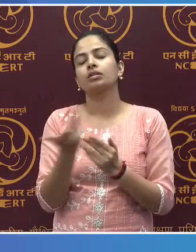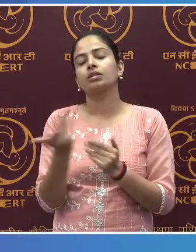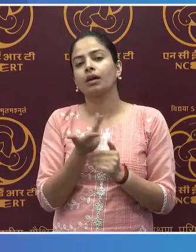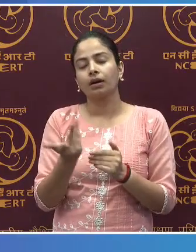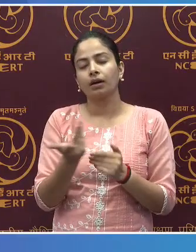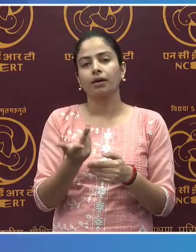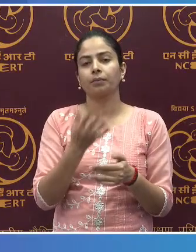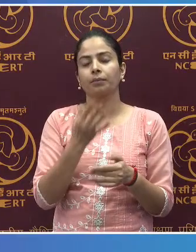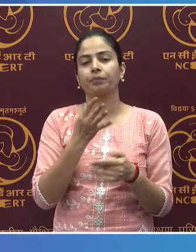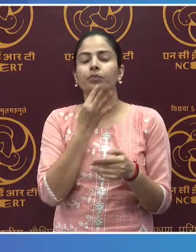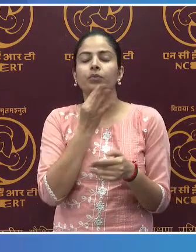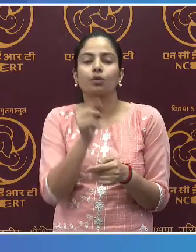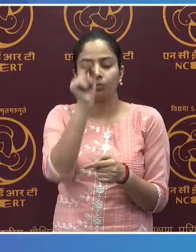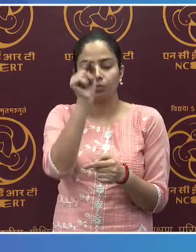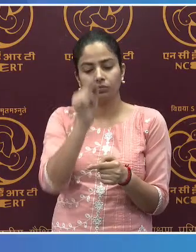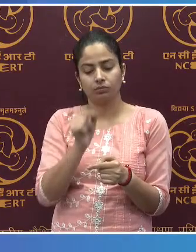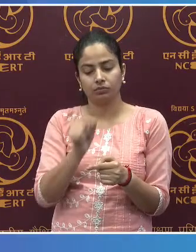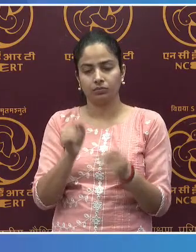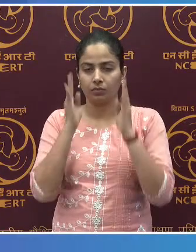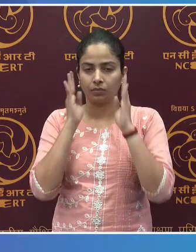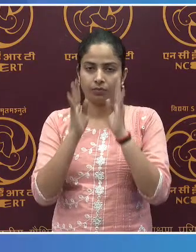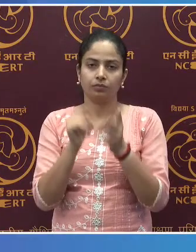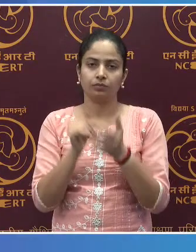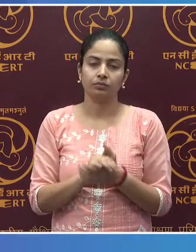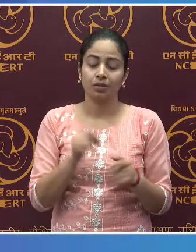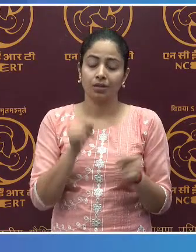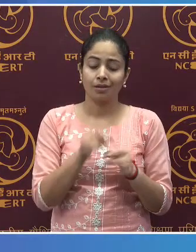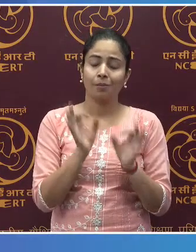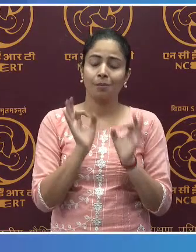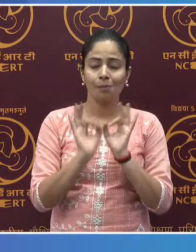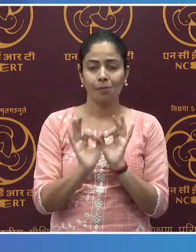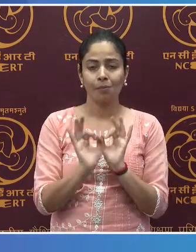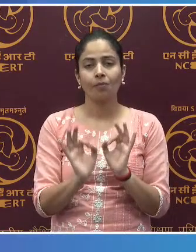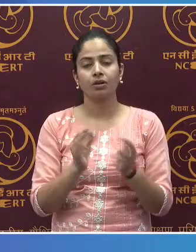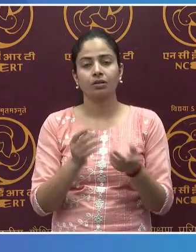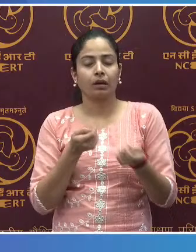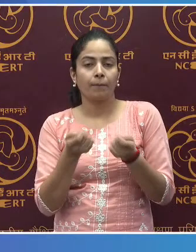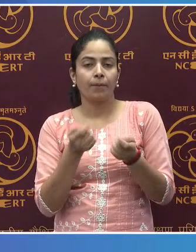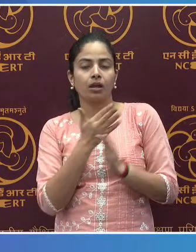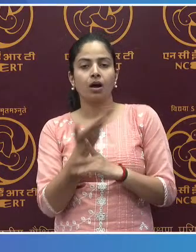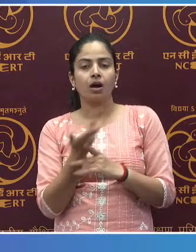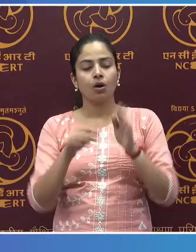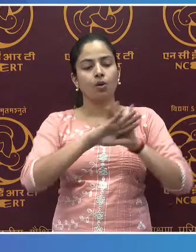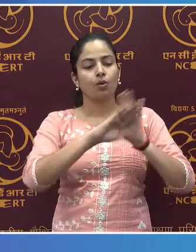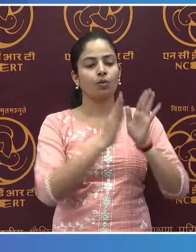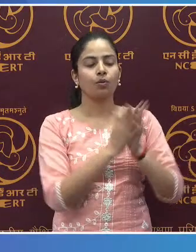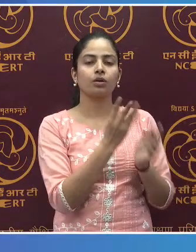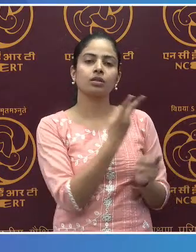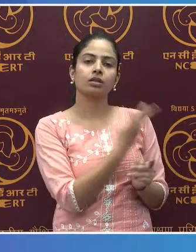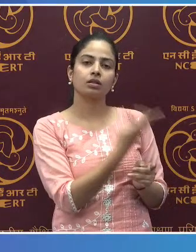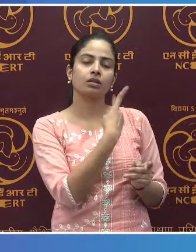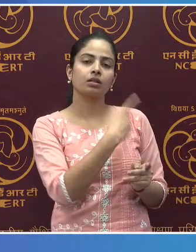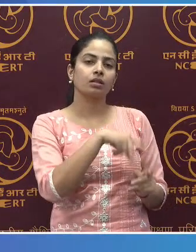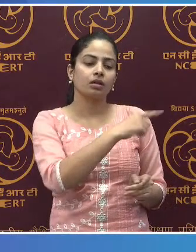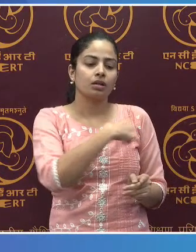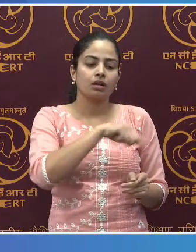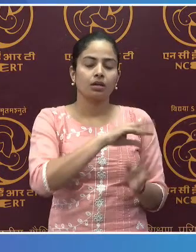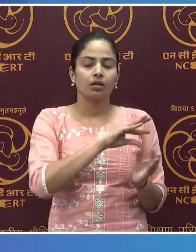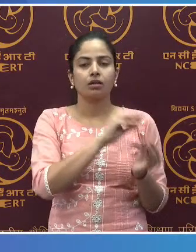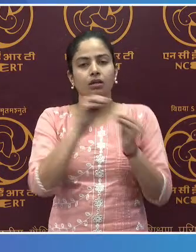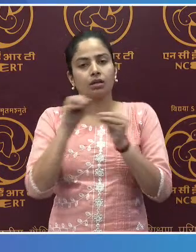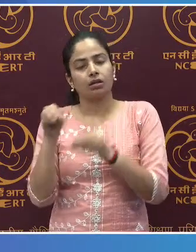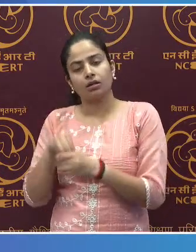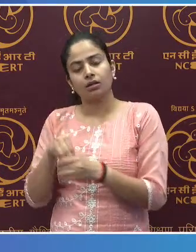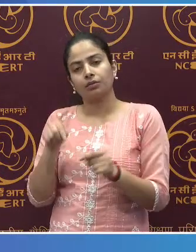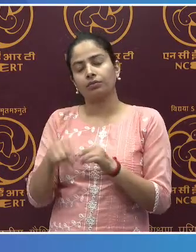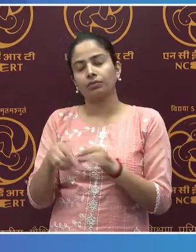of the core essentials for the learners. So this is a very good thing. This is how we manage 3 different books into the one book. That's the thing.